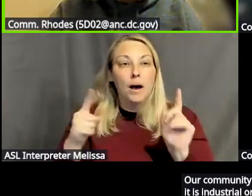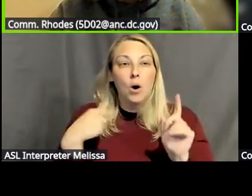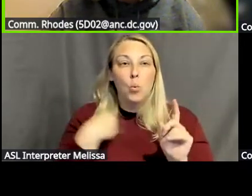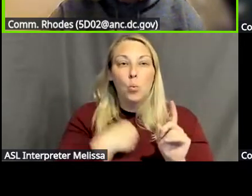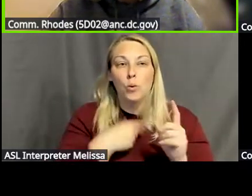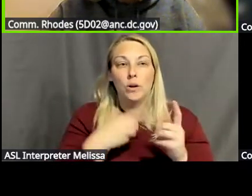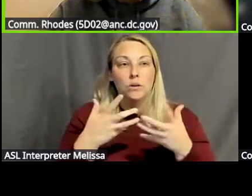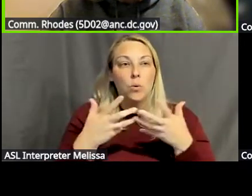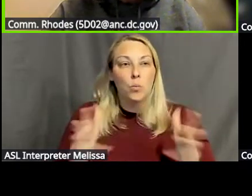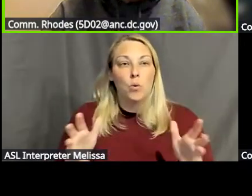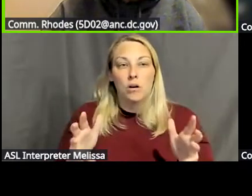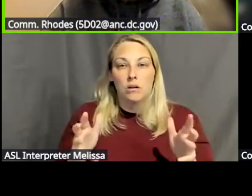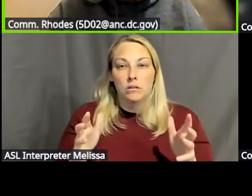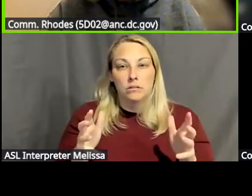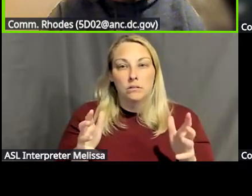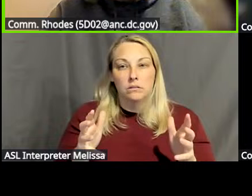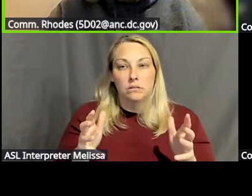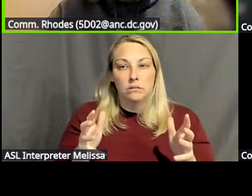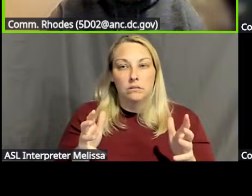of